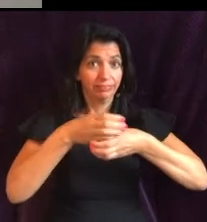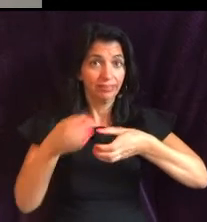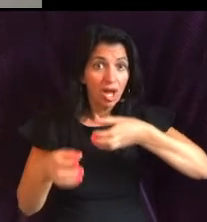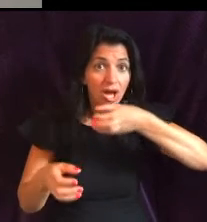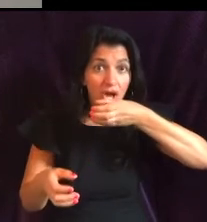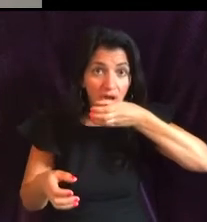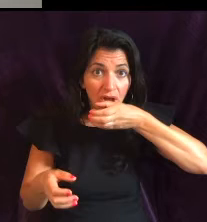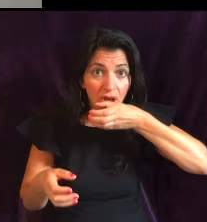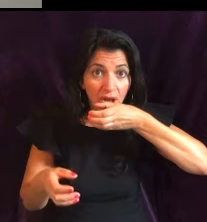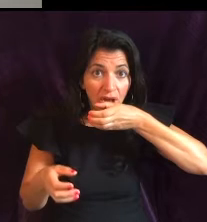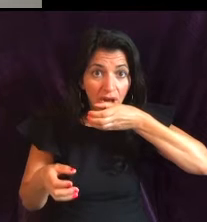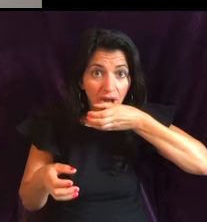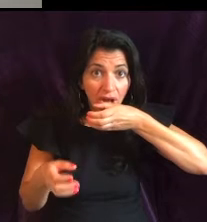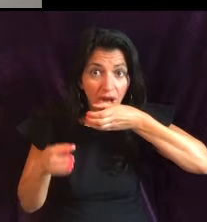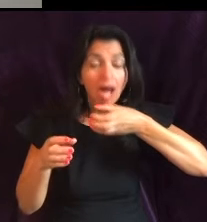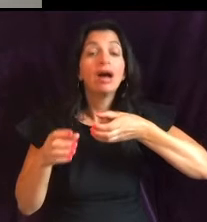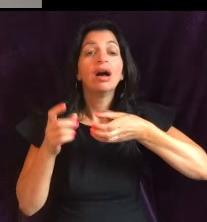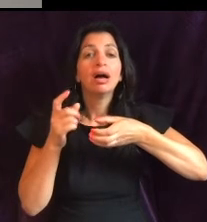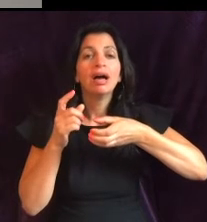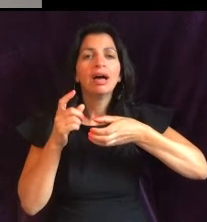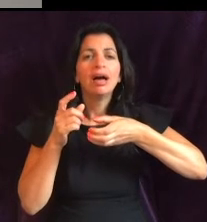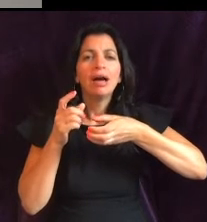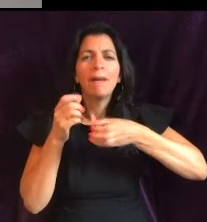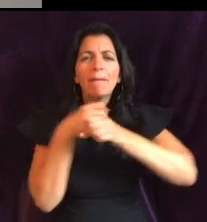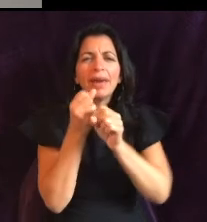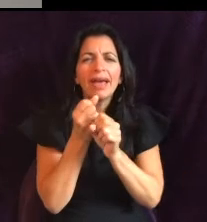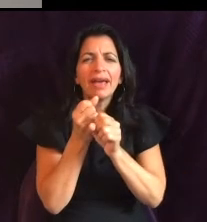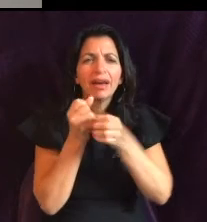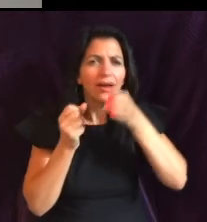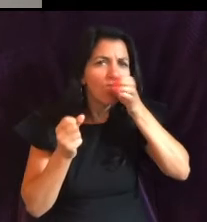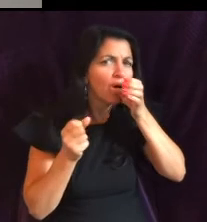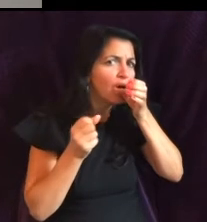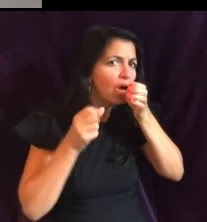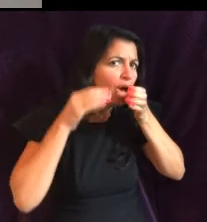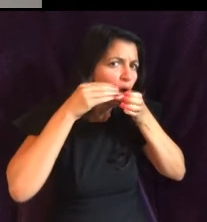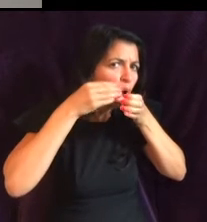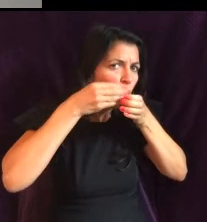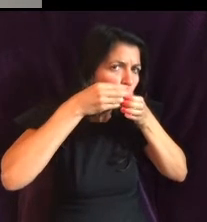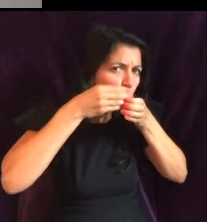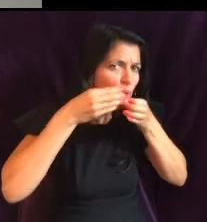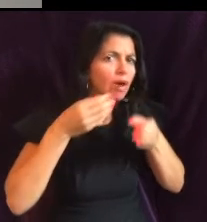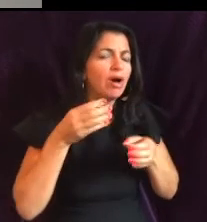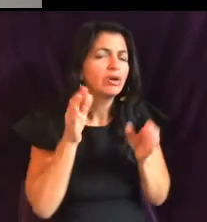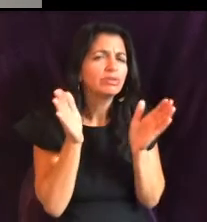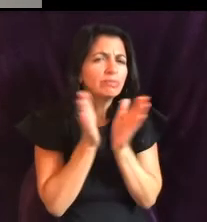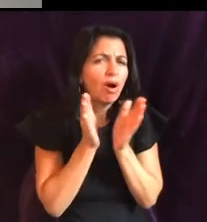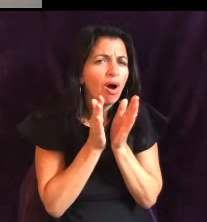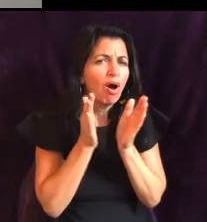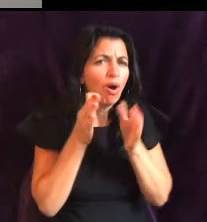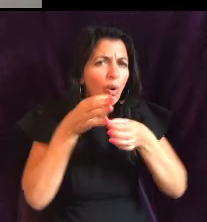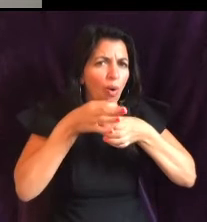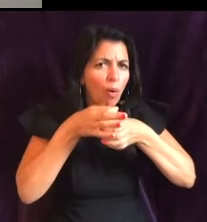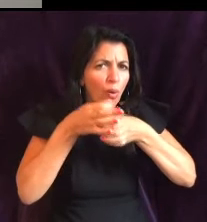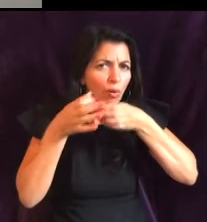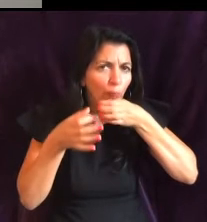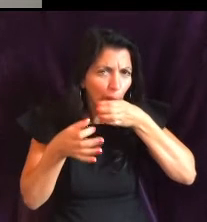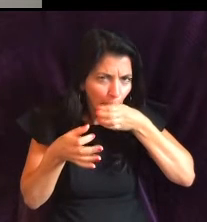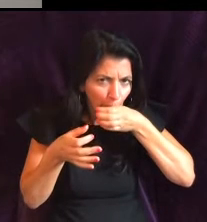lip and form a small hole and blow down.